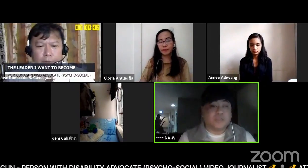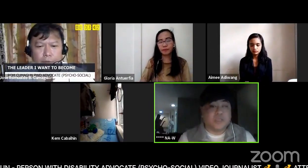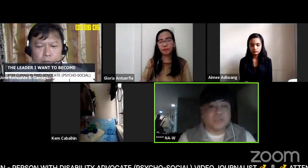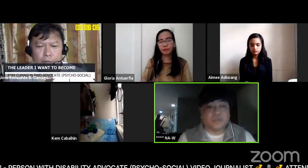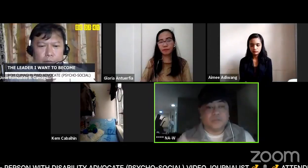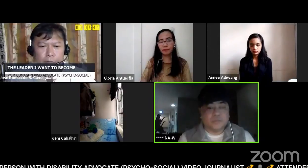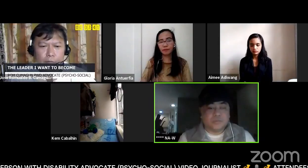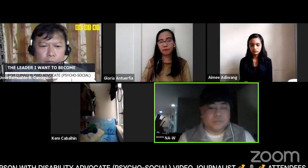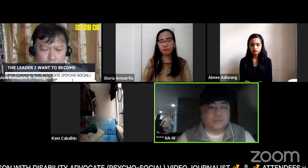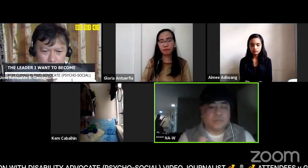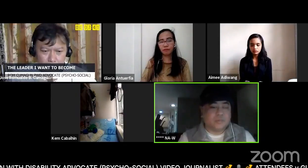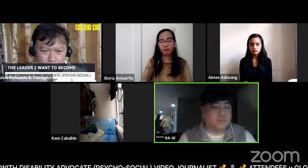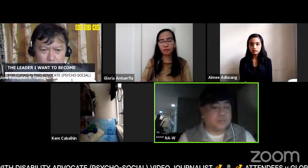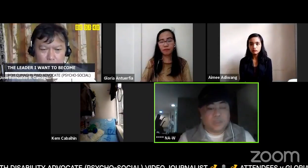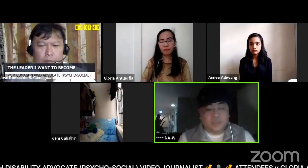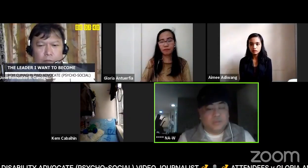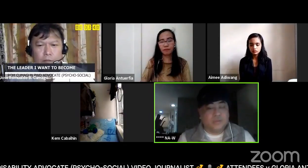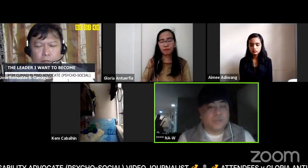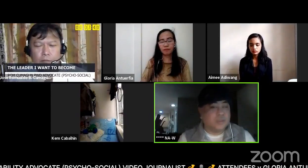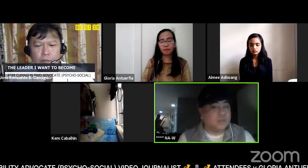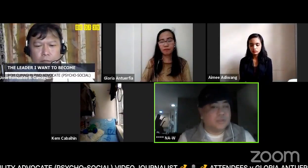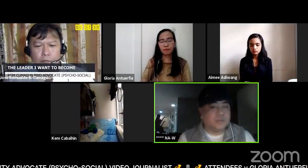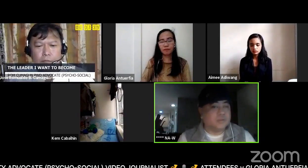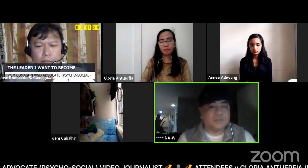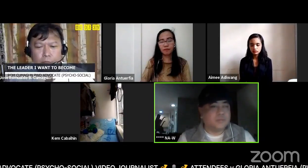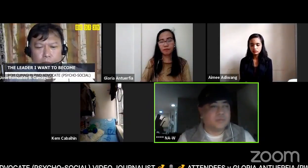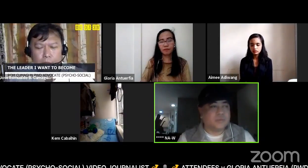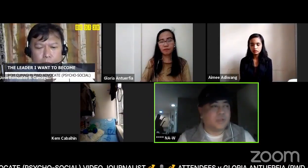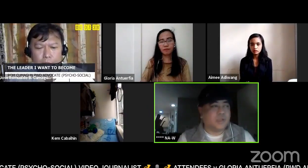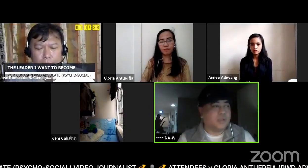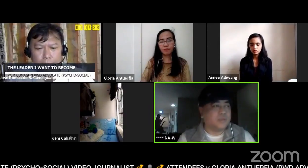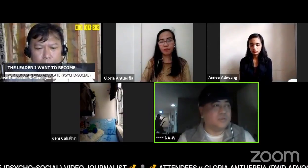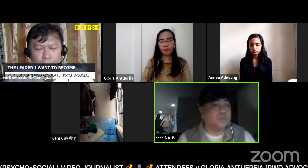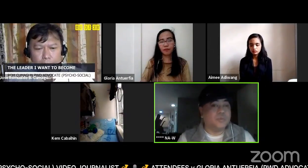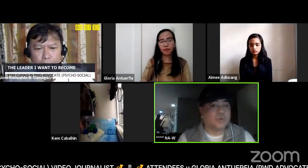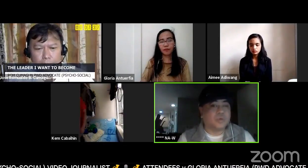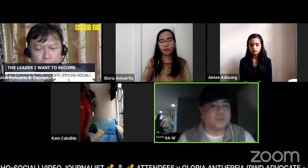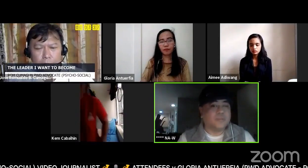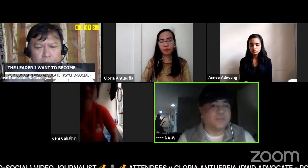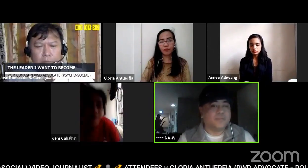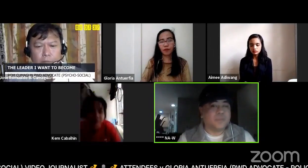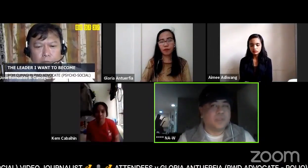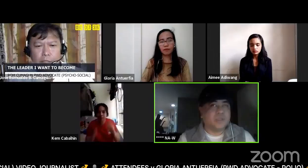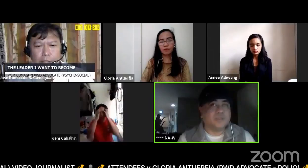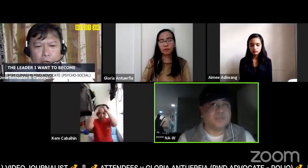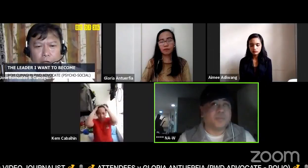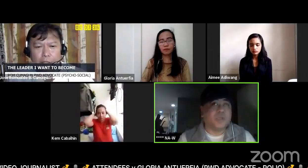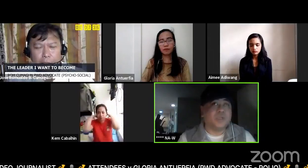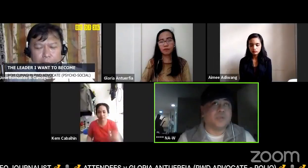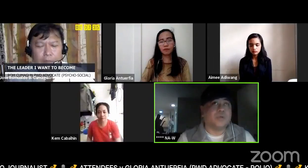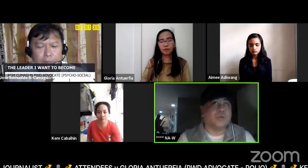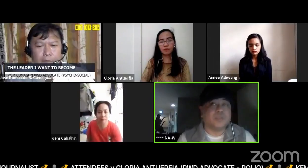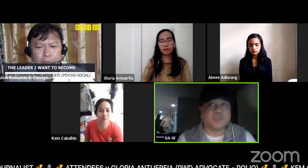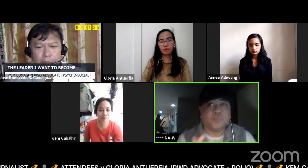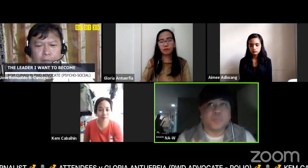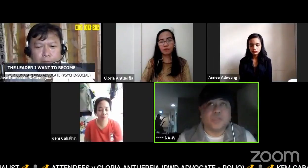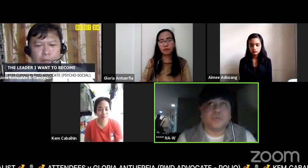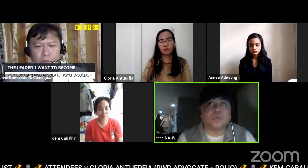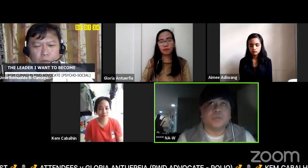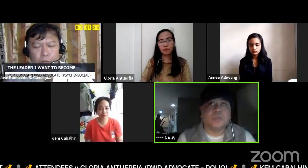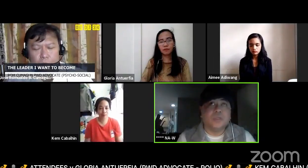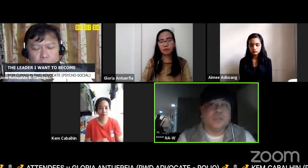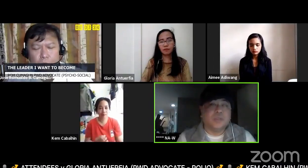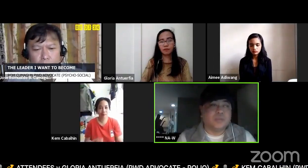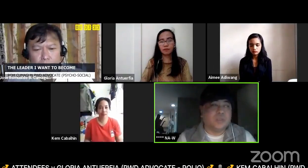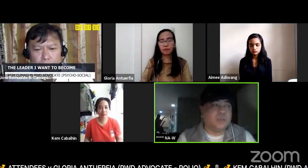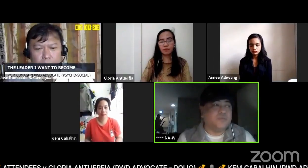in an organization, and you can do more. It's a spiritual law. It's a